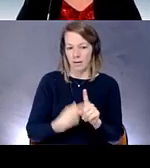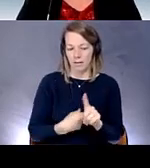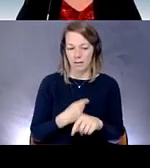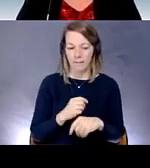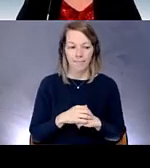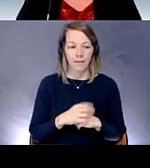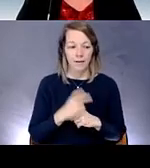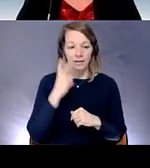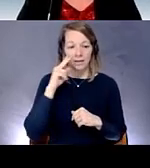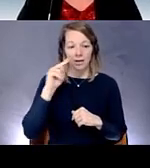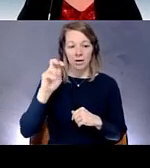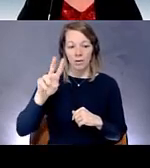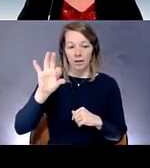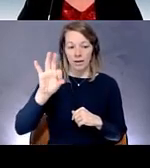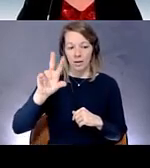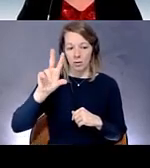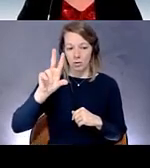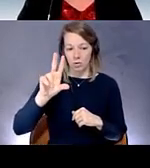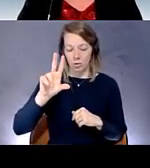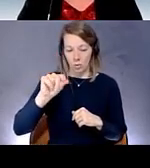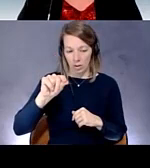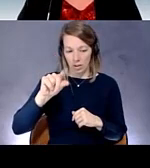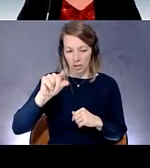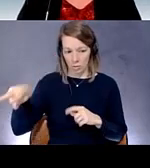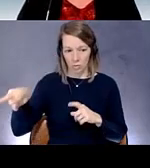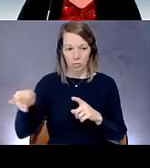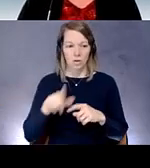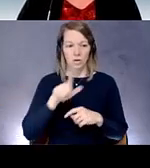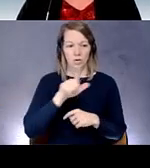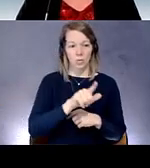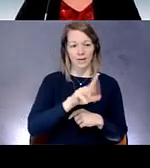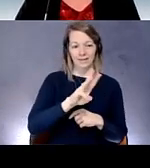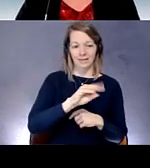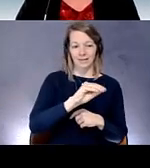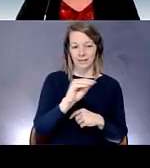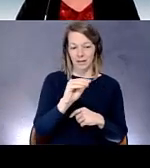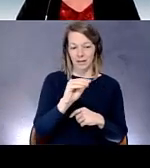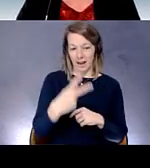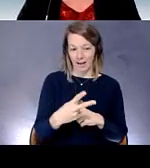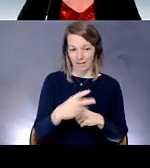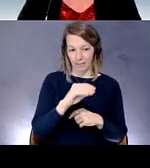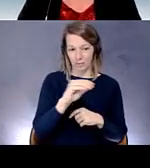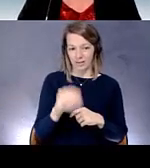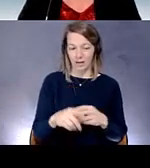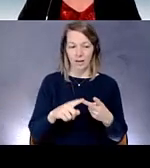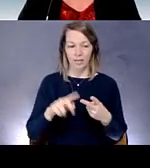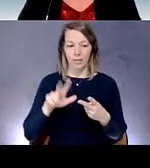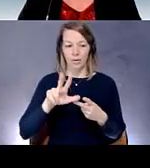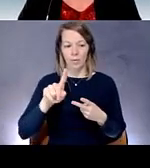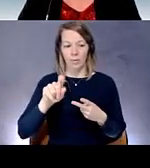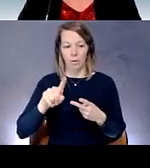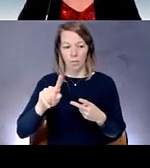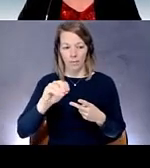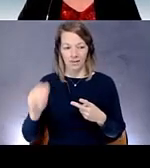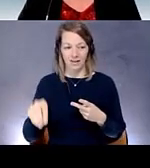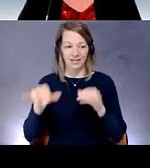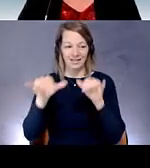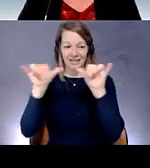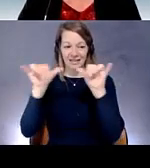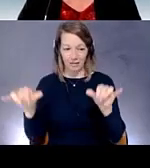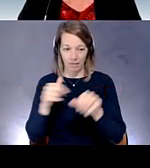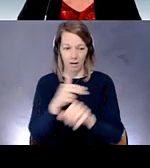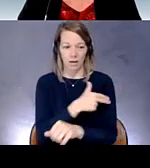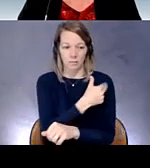as of November 9, 2022, 26.5% of Colorado hospitals and 31.1% of system